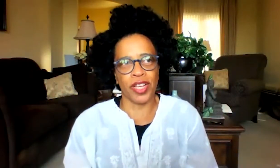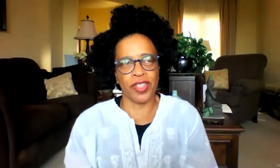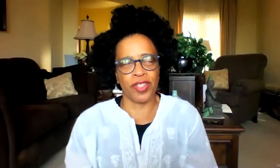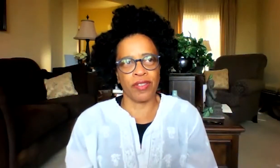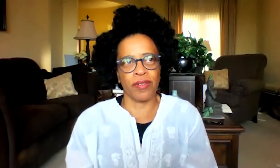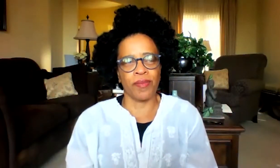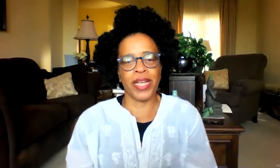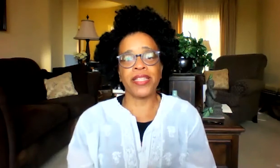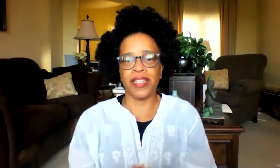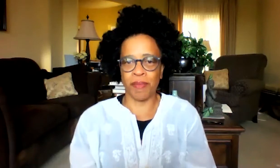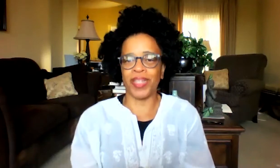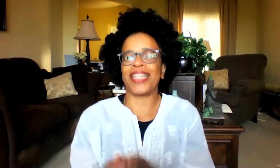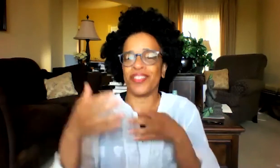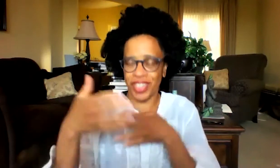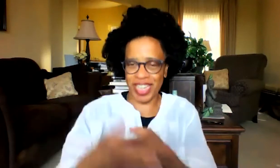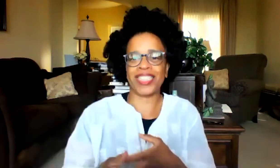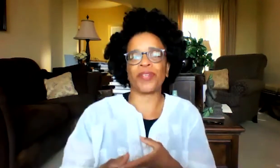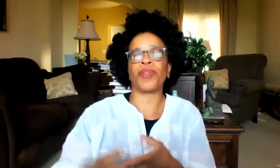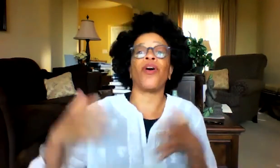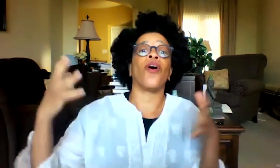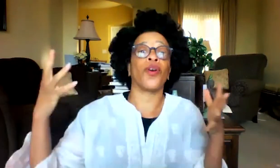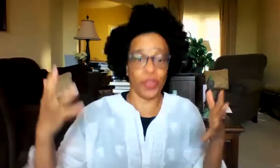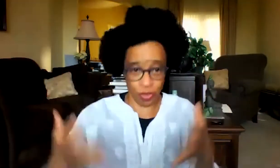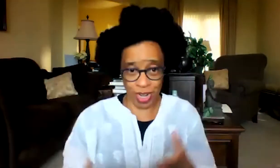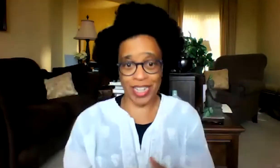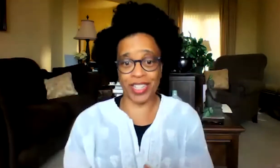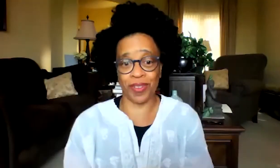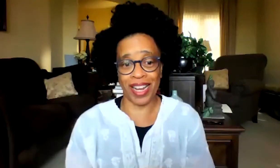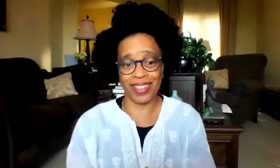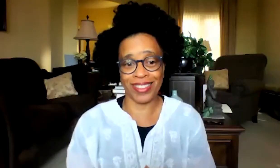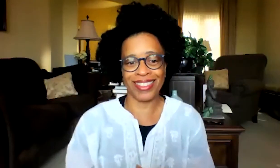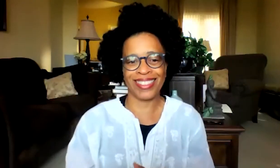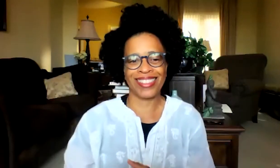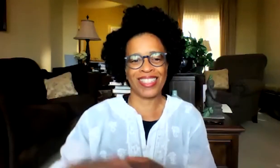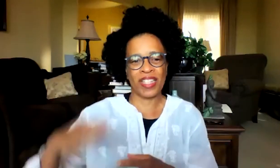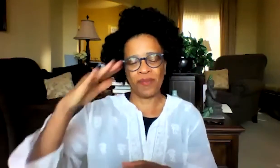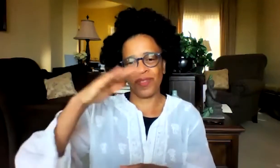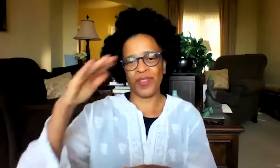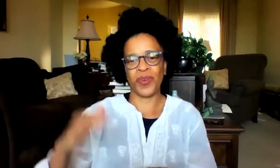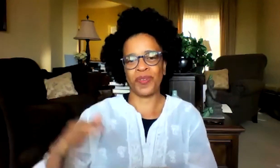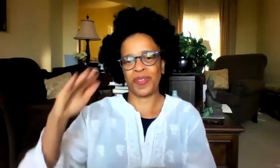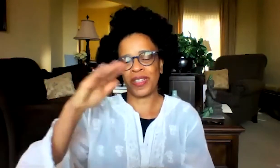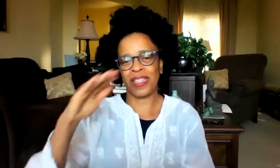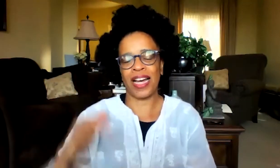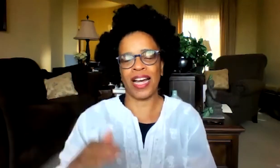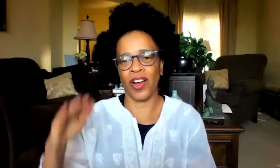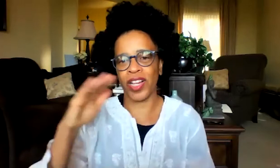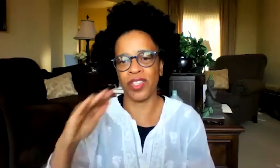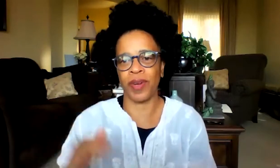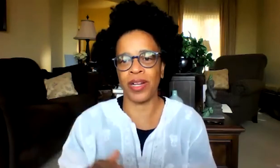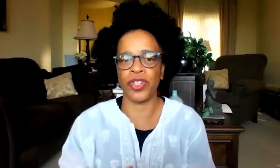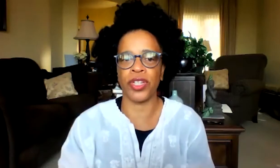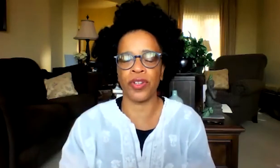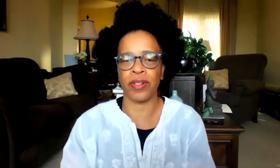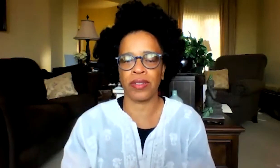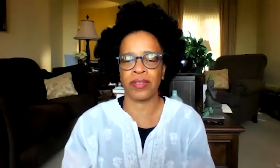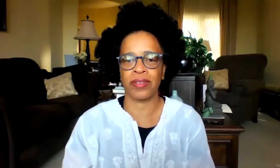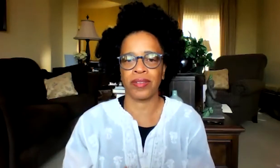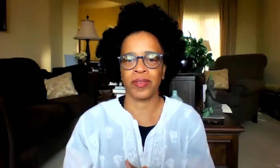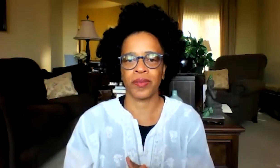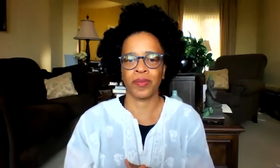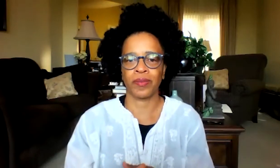not just racism, but intersecting with all the trainings around, the hierarchies around